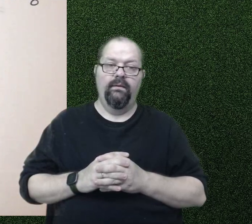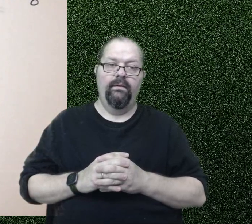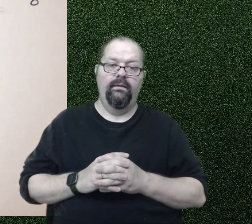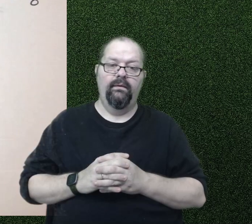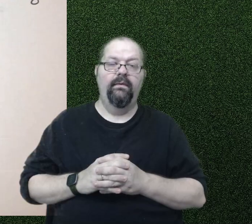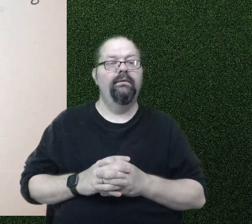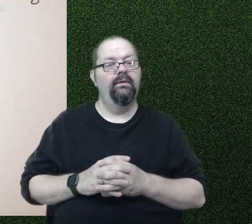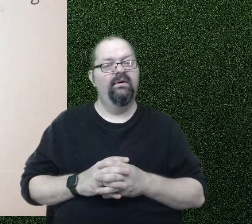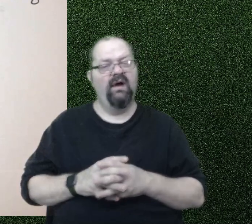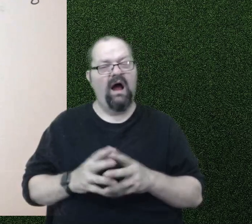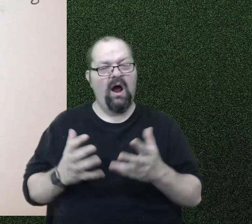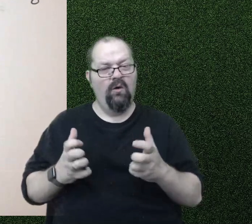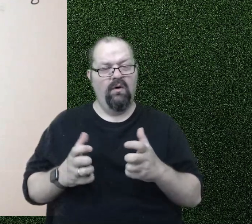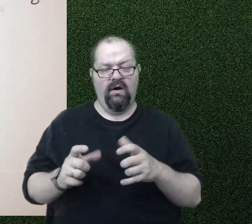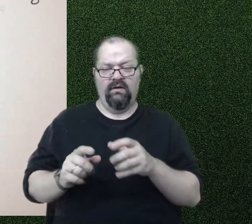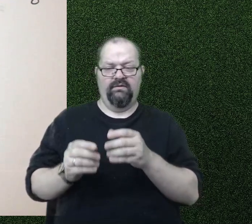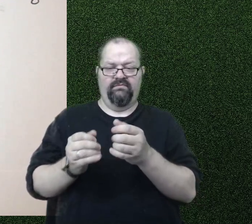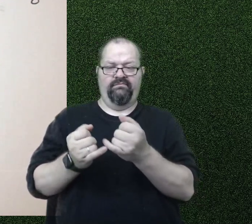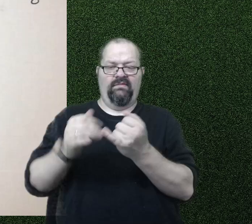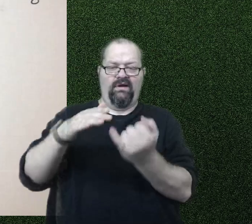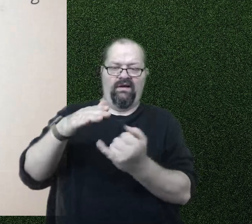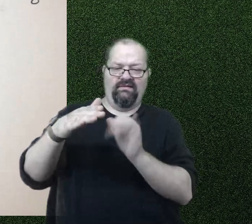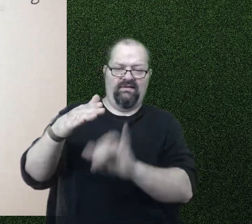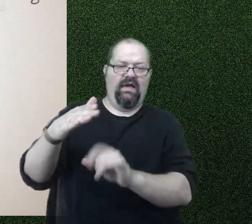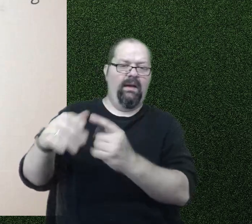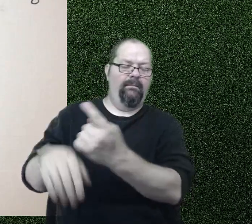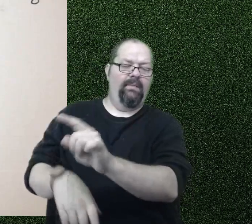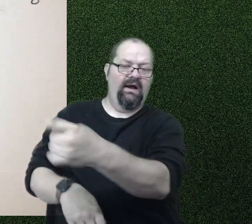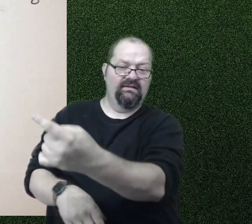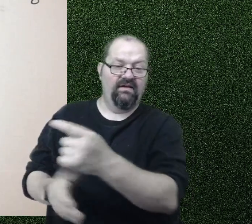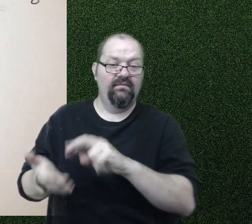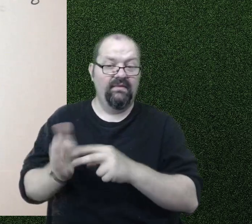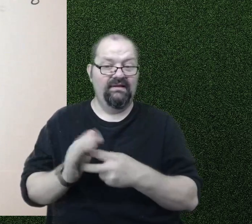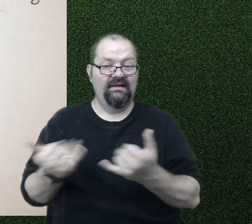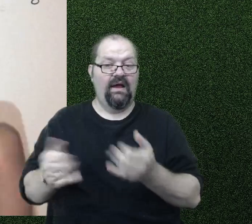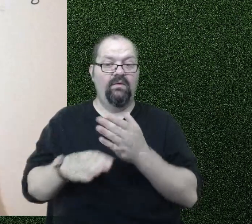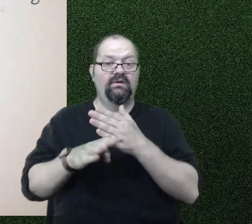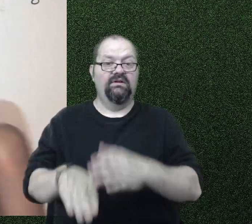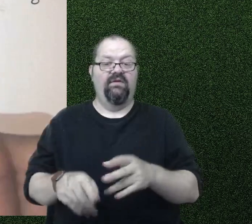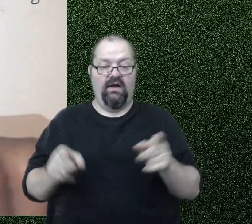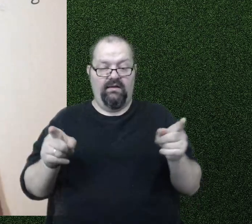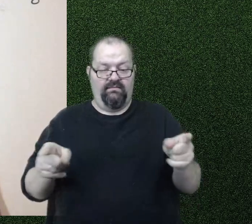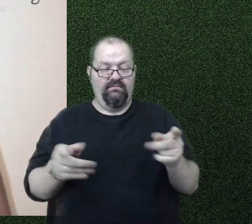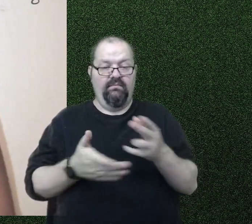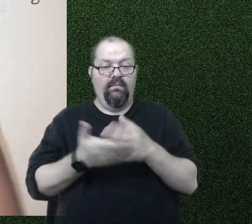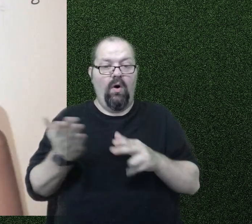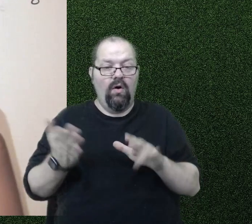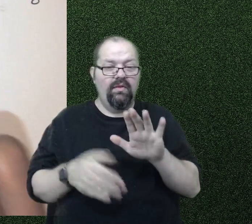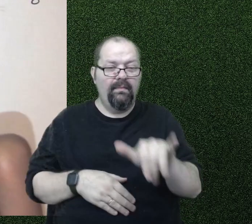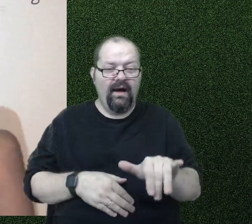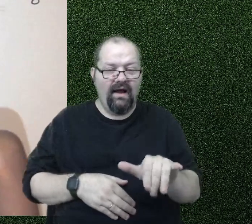I'm trying to get this guy by itself, so I'll divide both sides by cosine of 59 degrees.